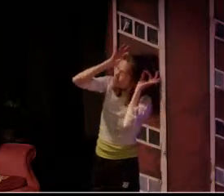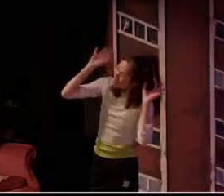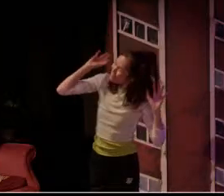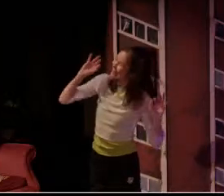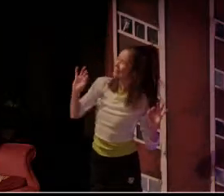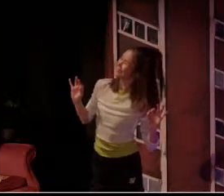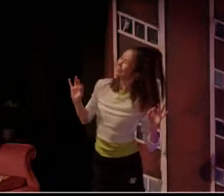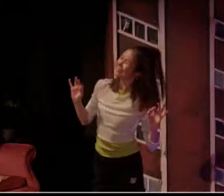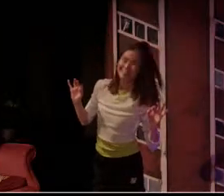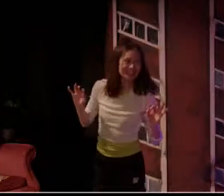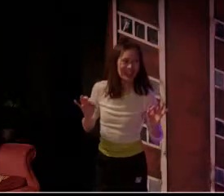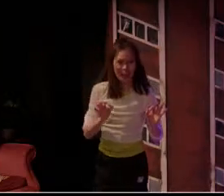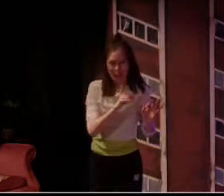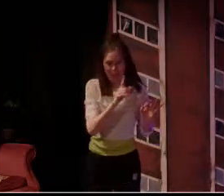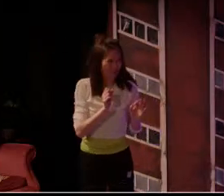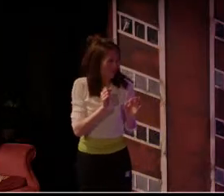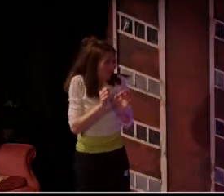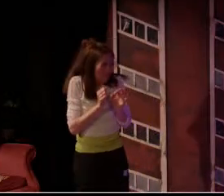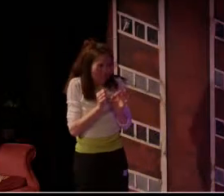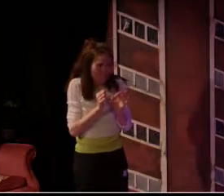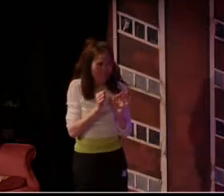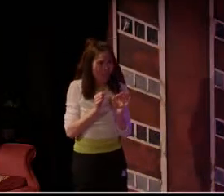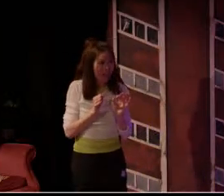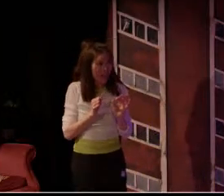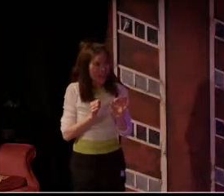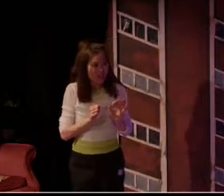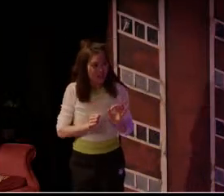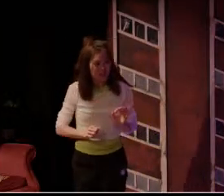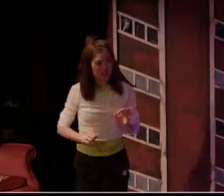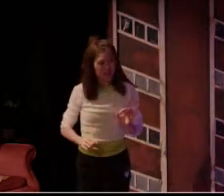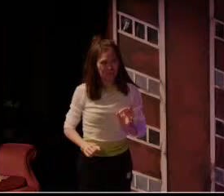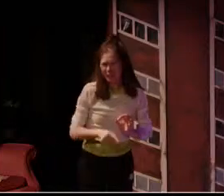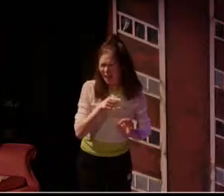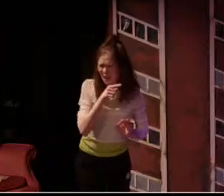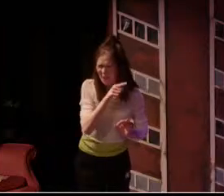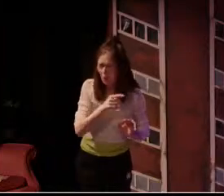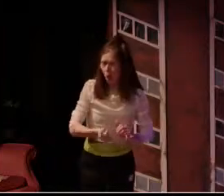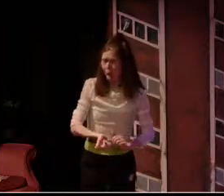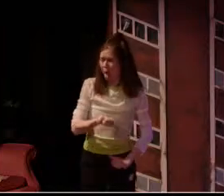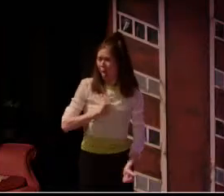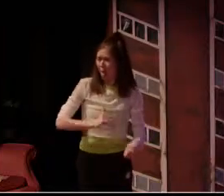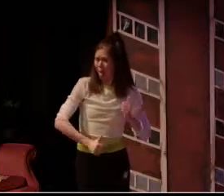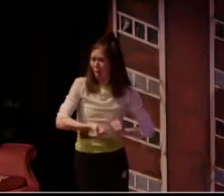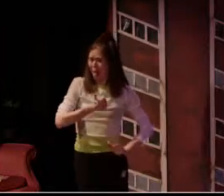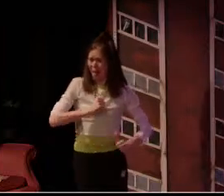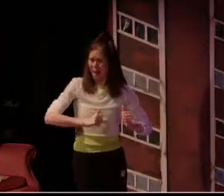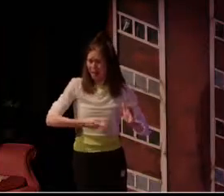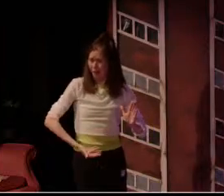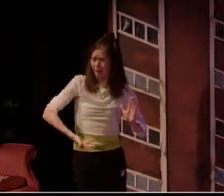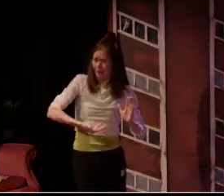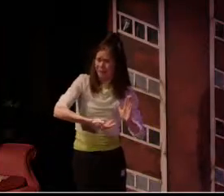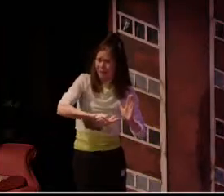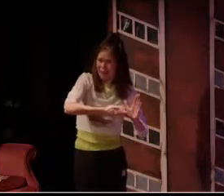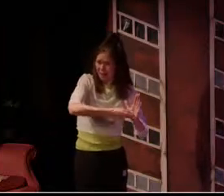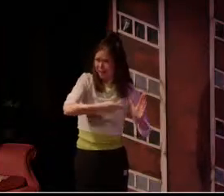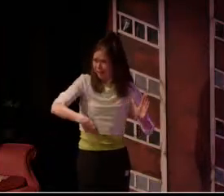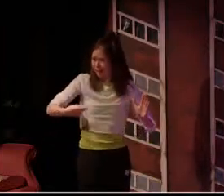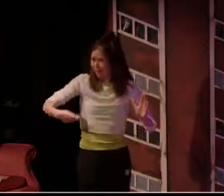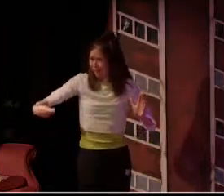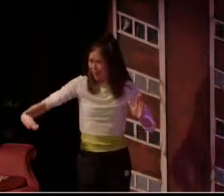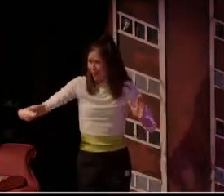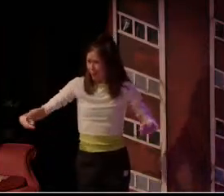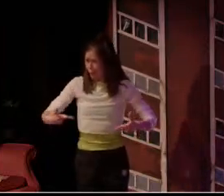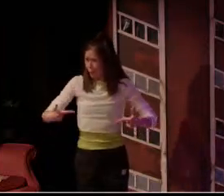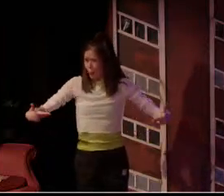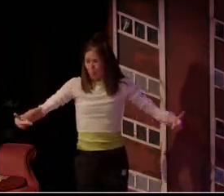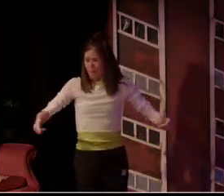Oh, Doricles, your praises are too large. If your wild youth and the true blood which